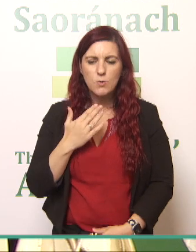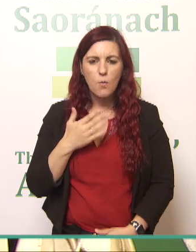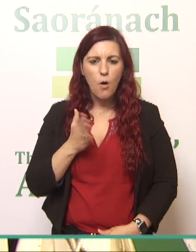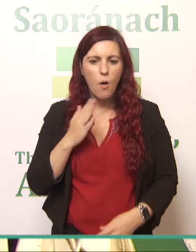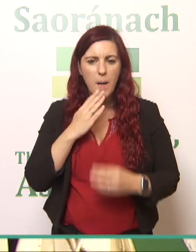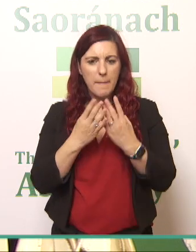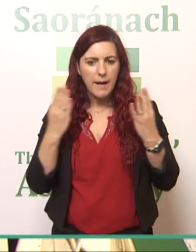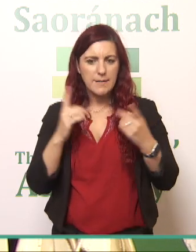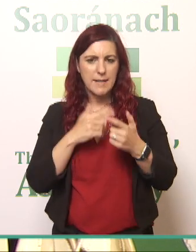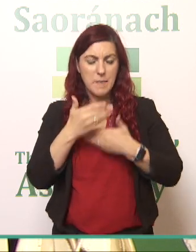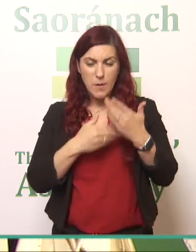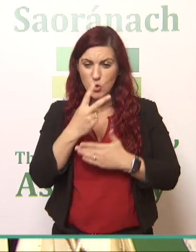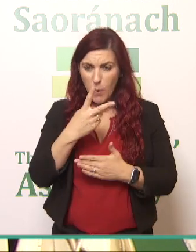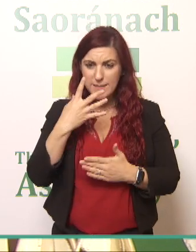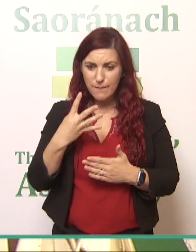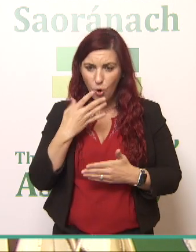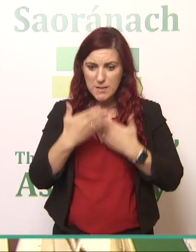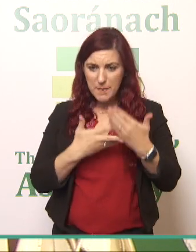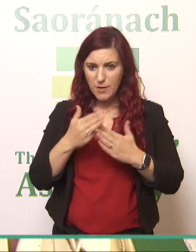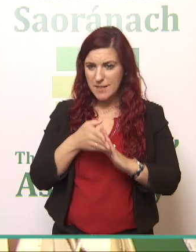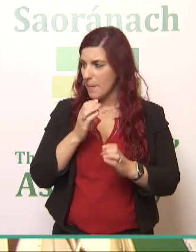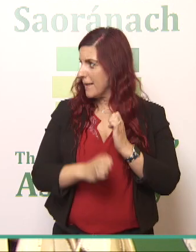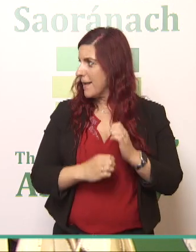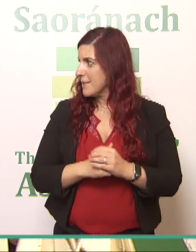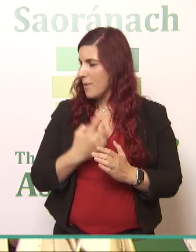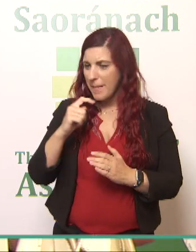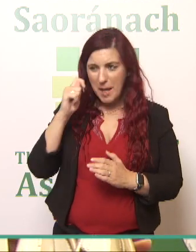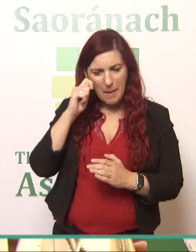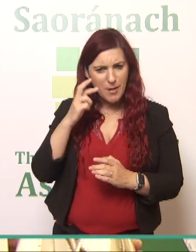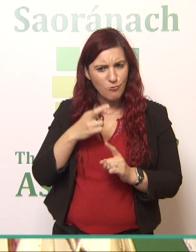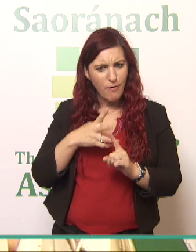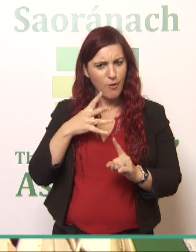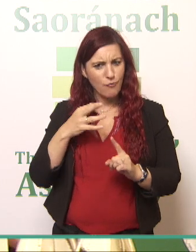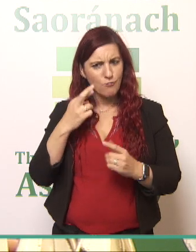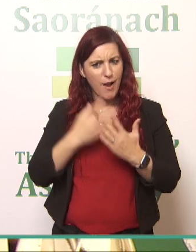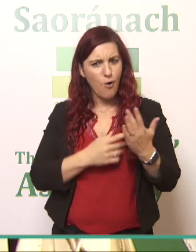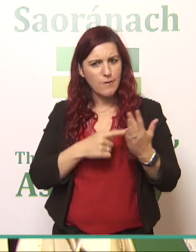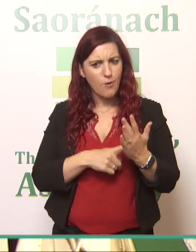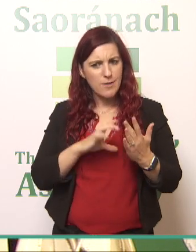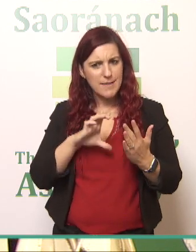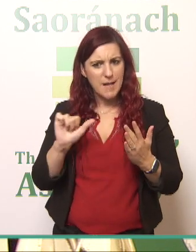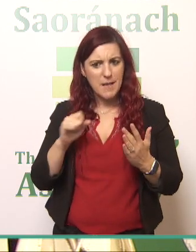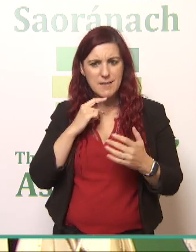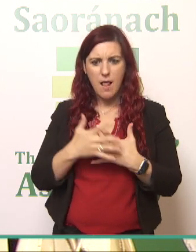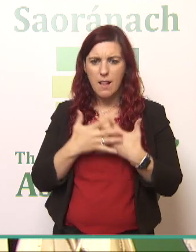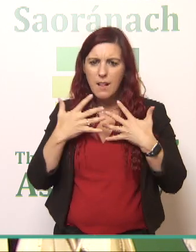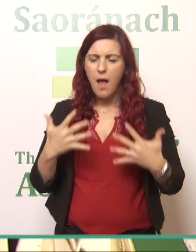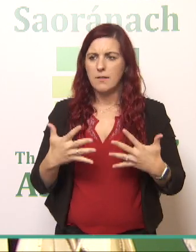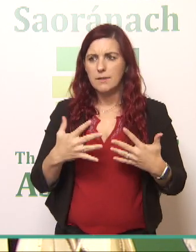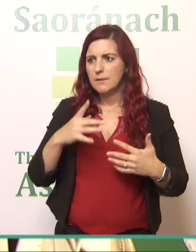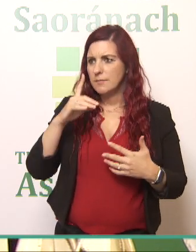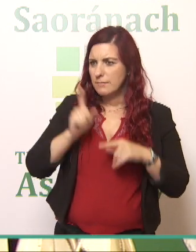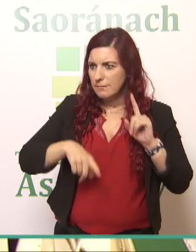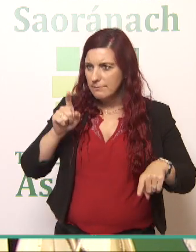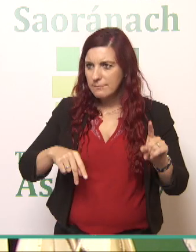24 speakers over the weekend, and we think might be a record for citizens' assemblies in Ireland. We squashed a lot. We got a diversity of